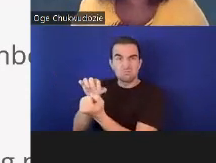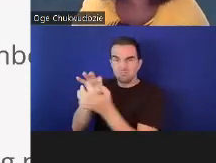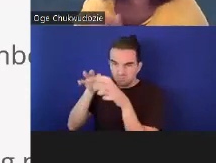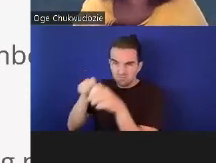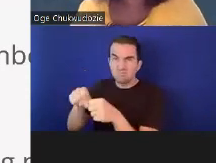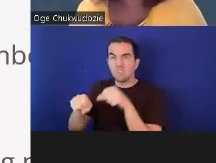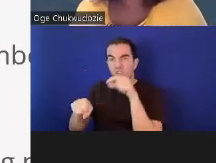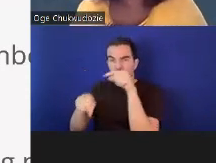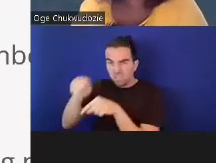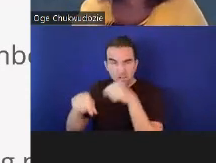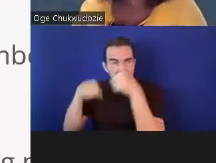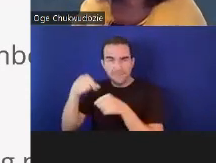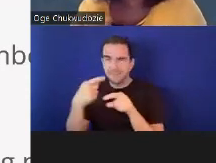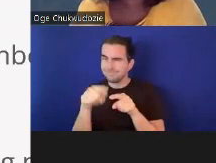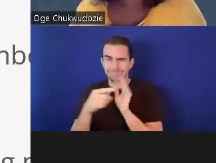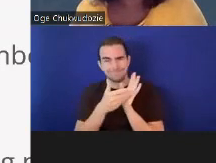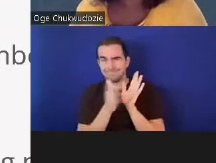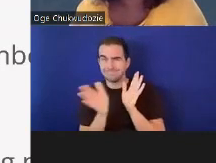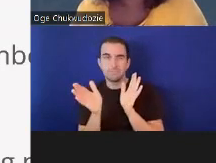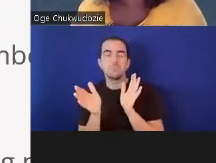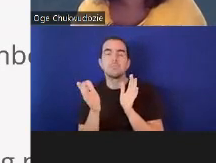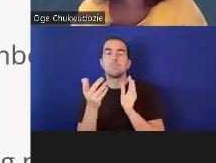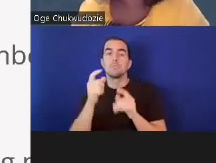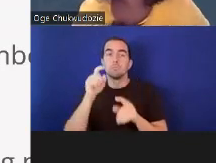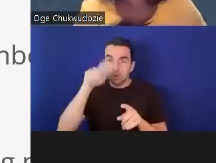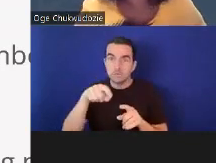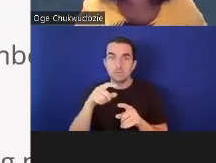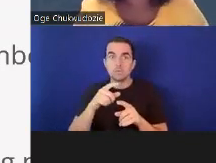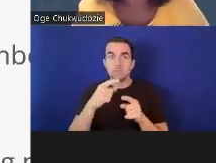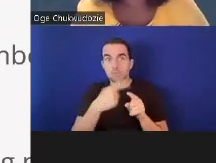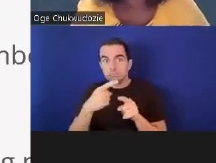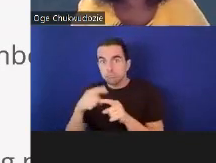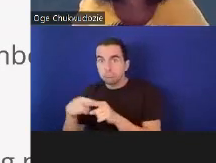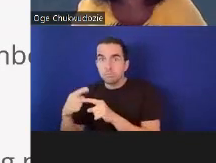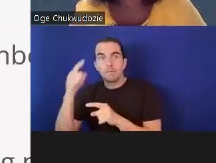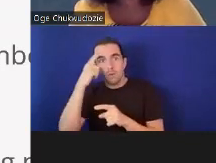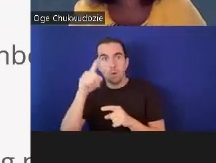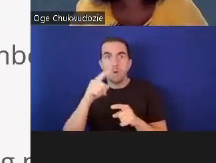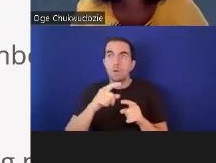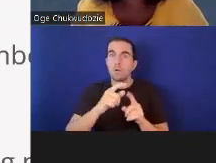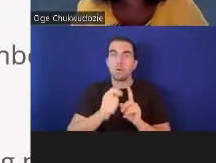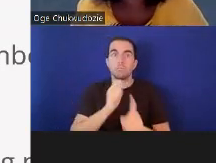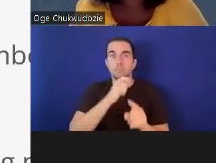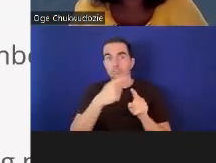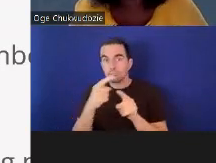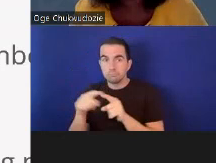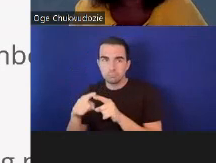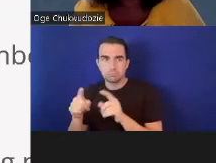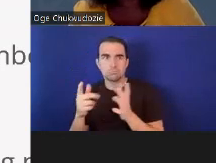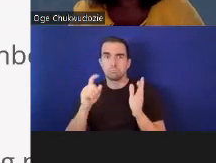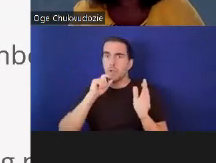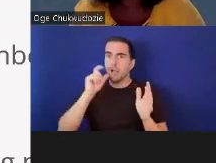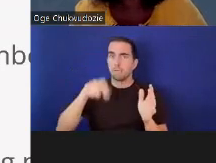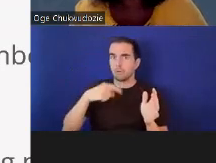activities, and then this one is for sexual exploitation activities. This one is for fraud, because that will cause confusion in